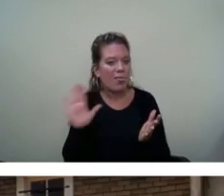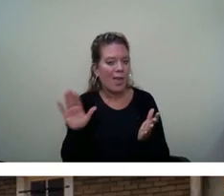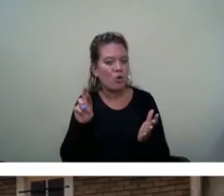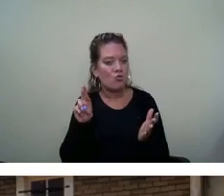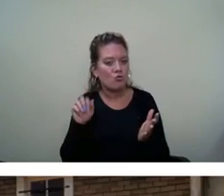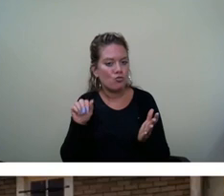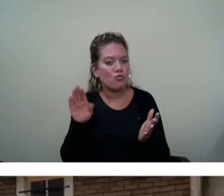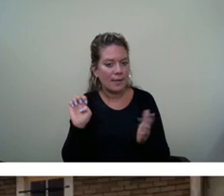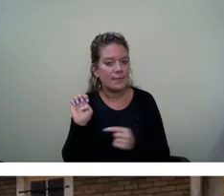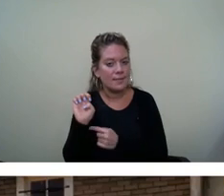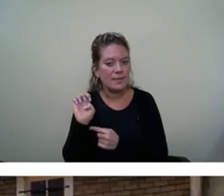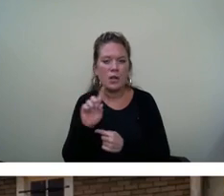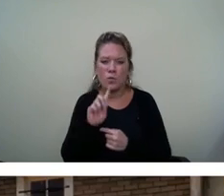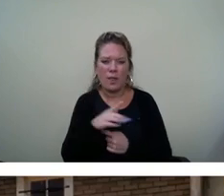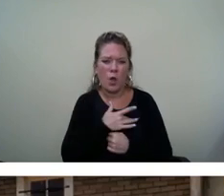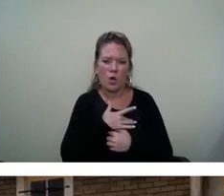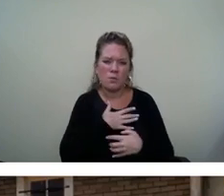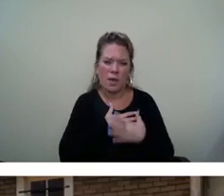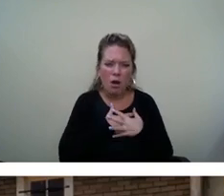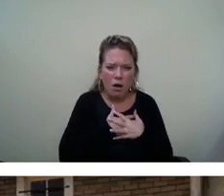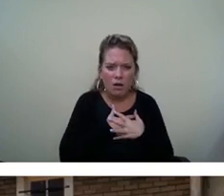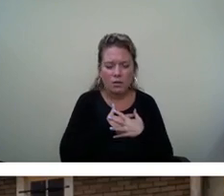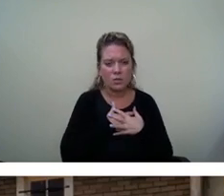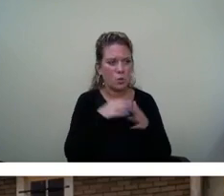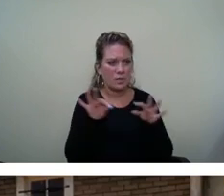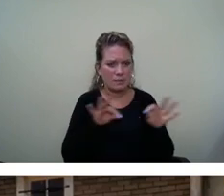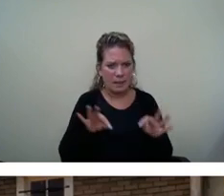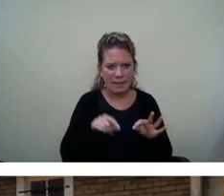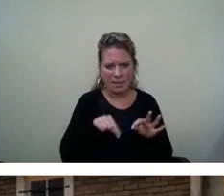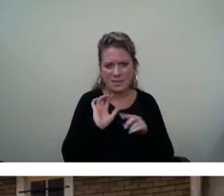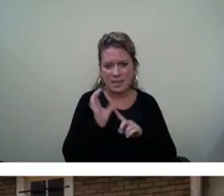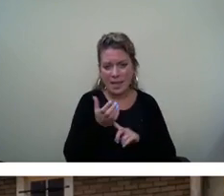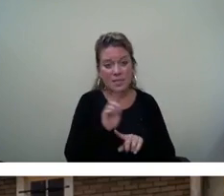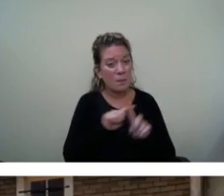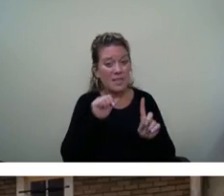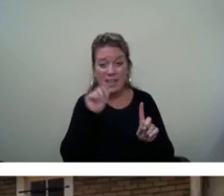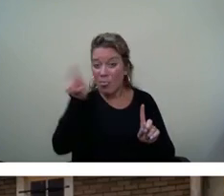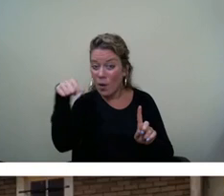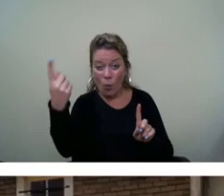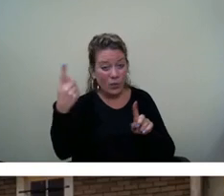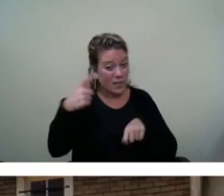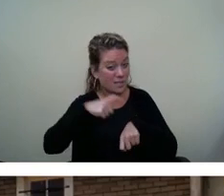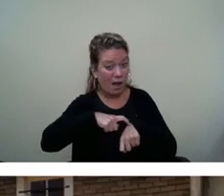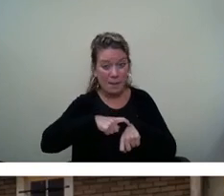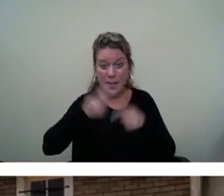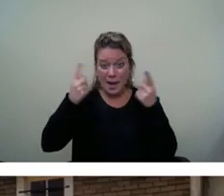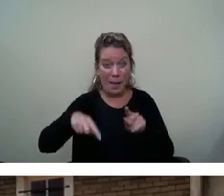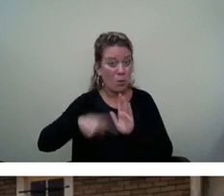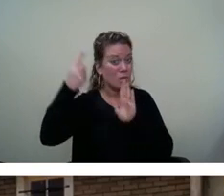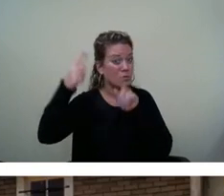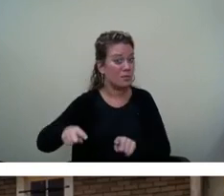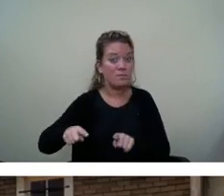race. And it really hurts my heart to present a case like this, but this is not the only case in history where this